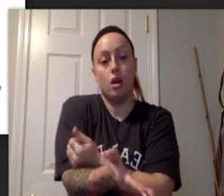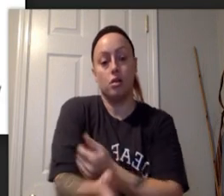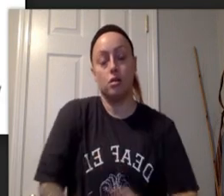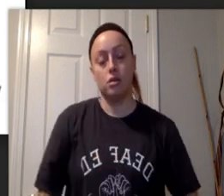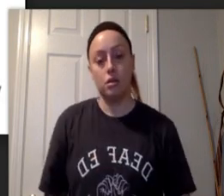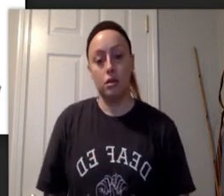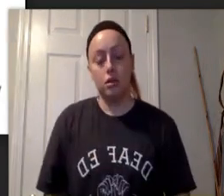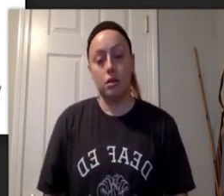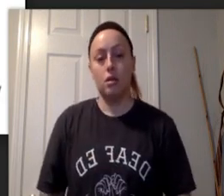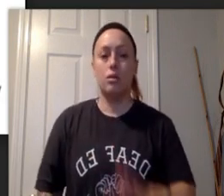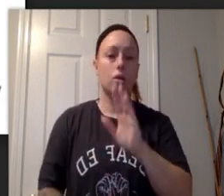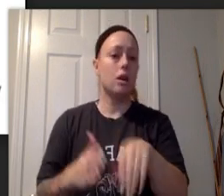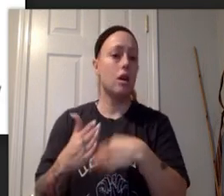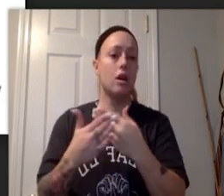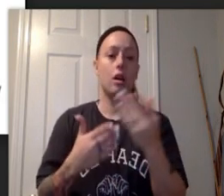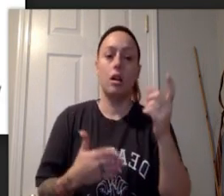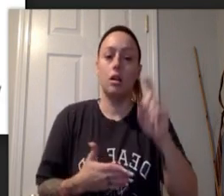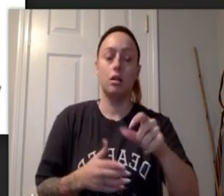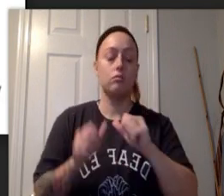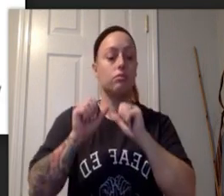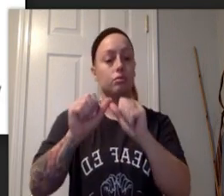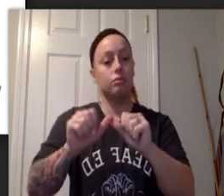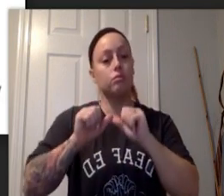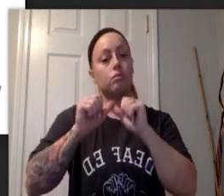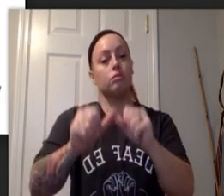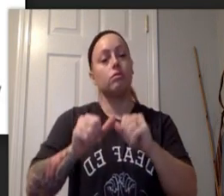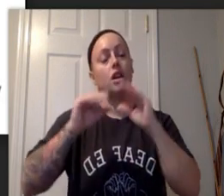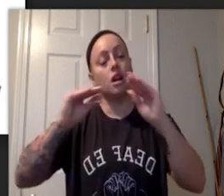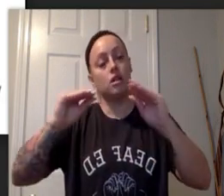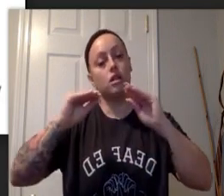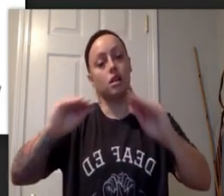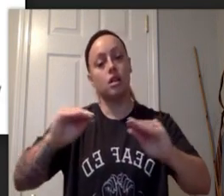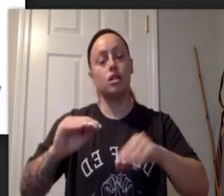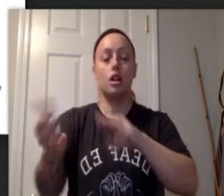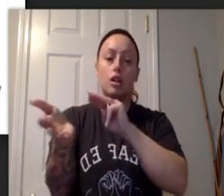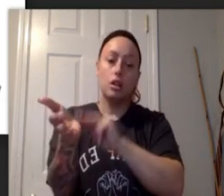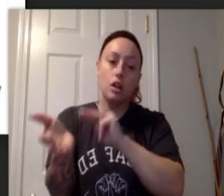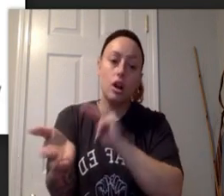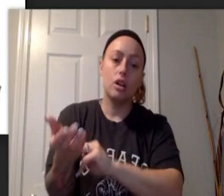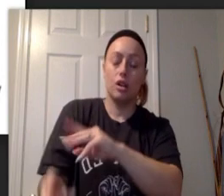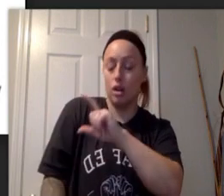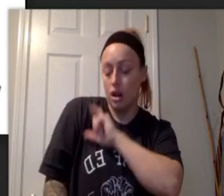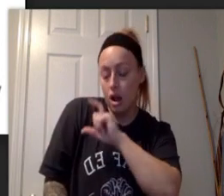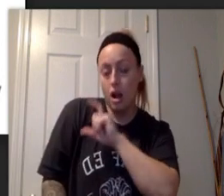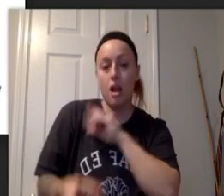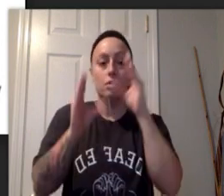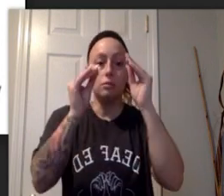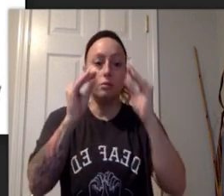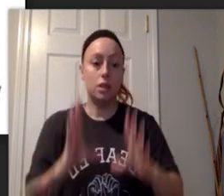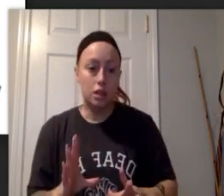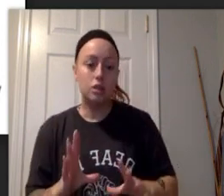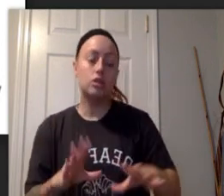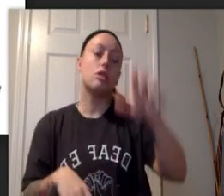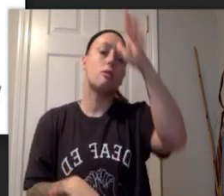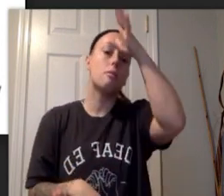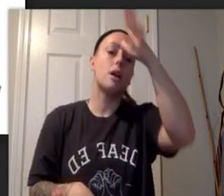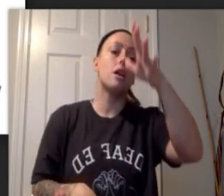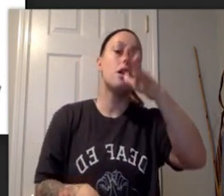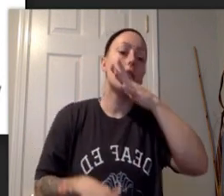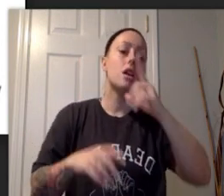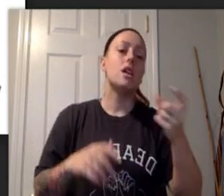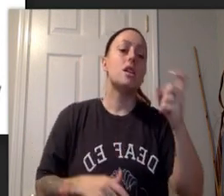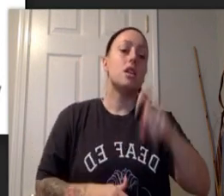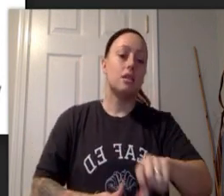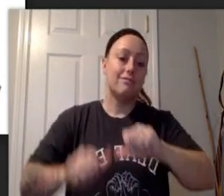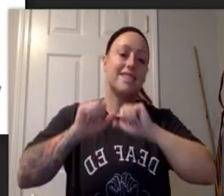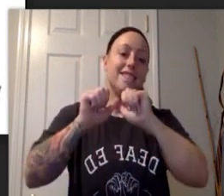need continuing education, right? I always say too, like doctor, cop, teacher, parent, we're all just people, right? C's get degrees. We're not